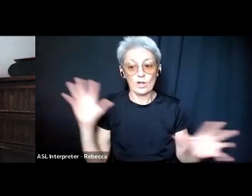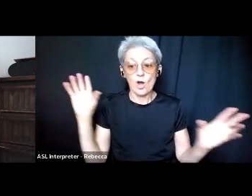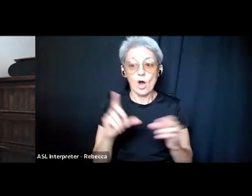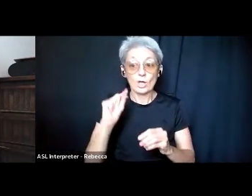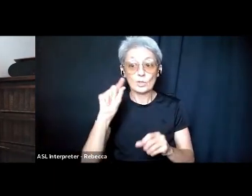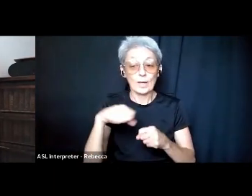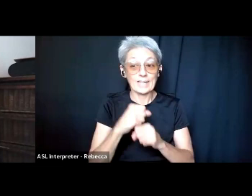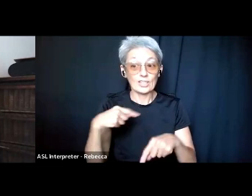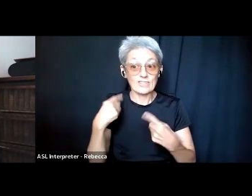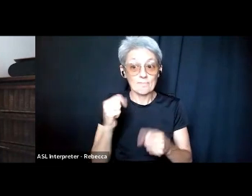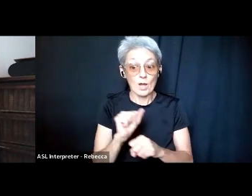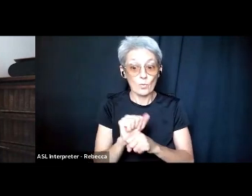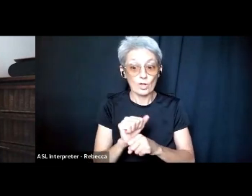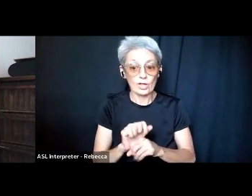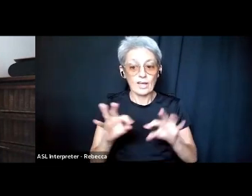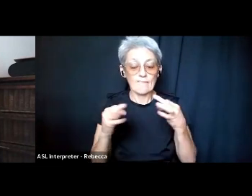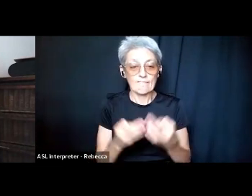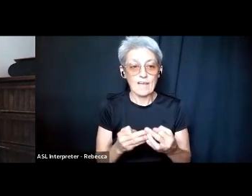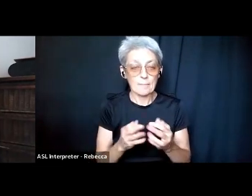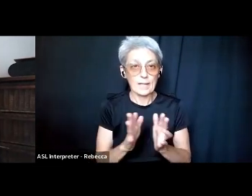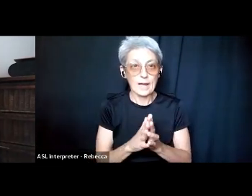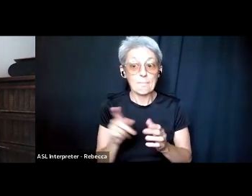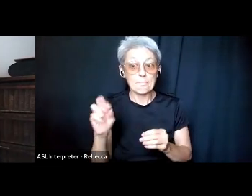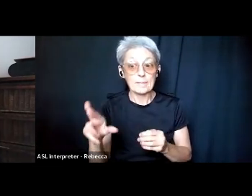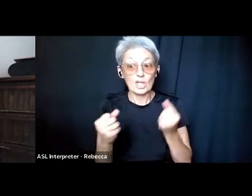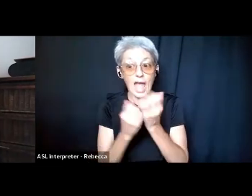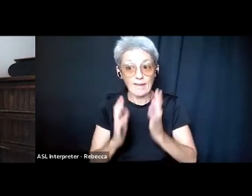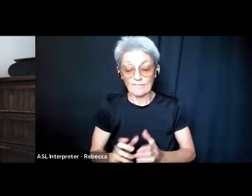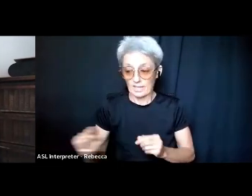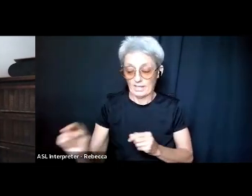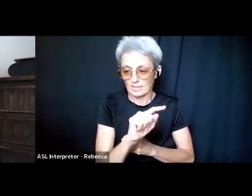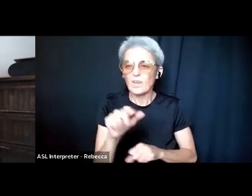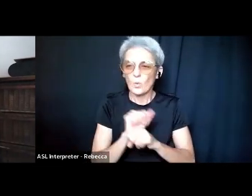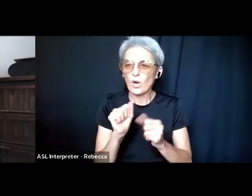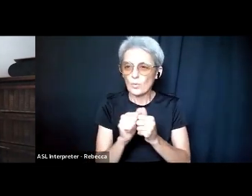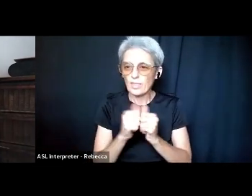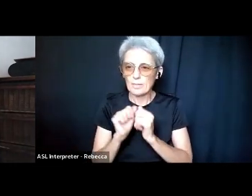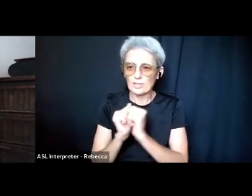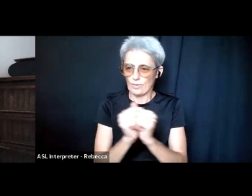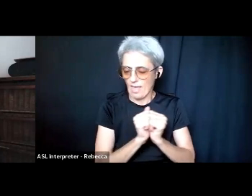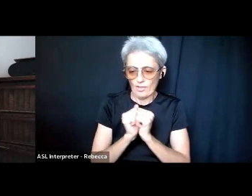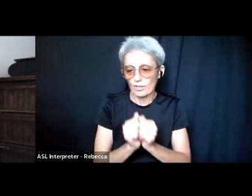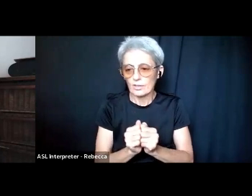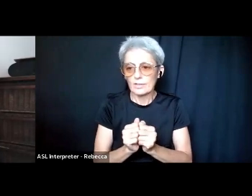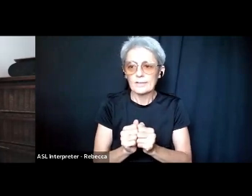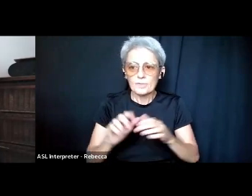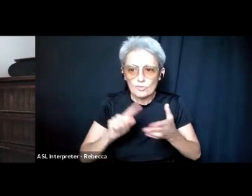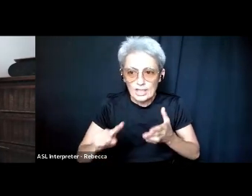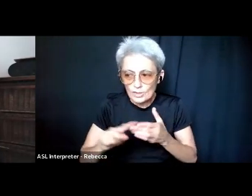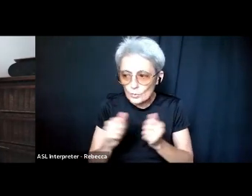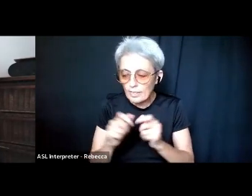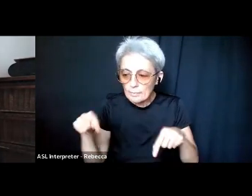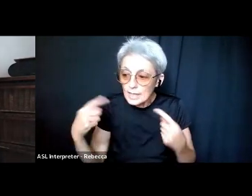work, family peer advocates who work side by side with me, doing the research with me, keeping keeping the